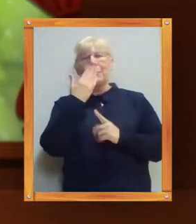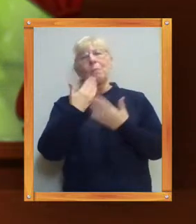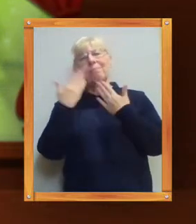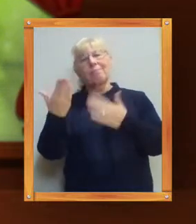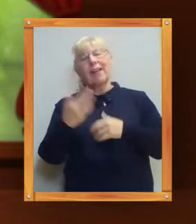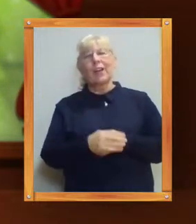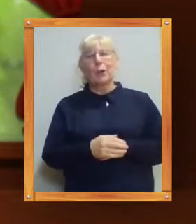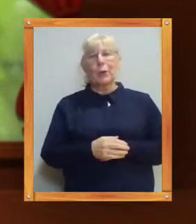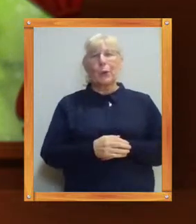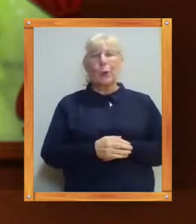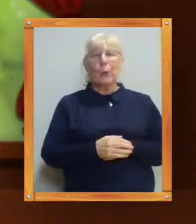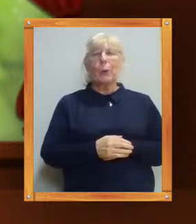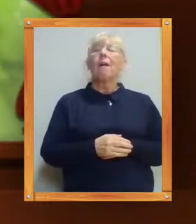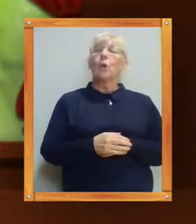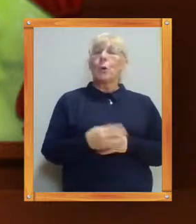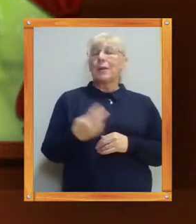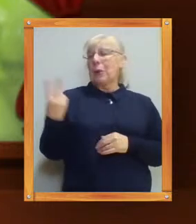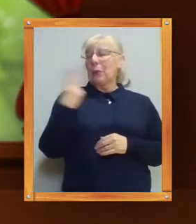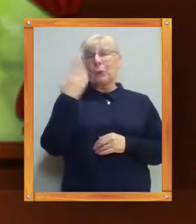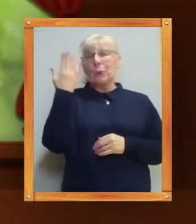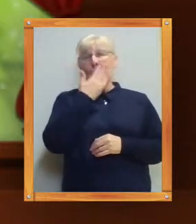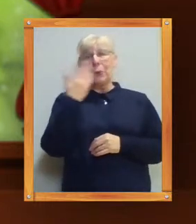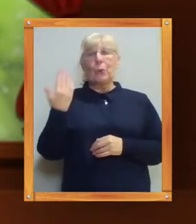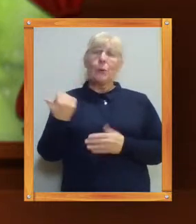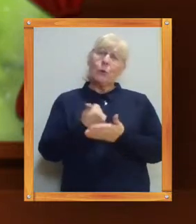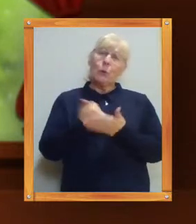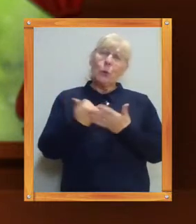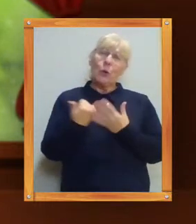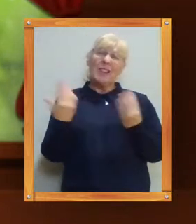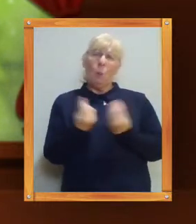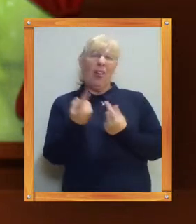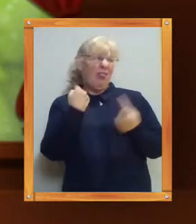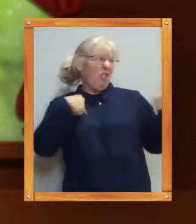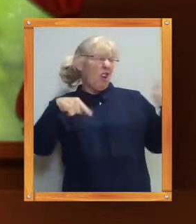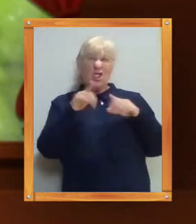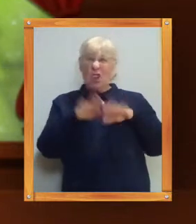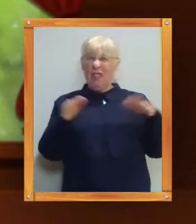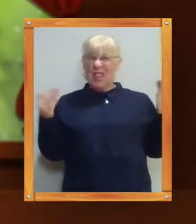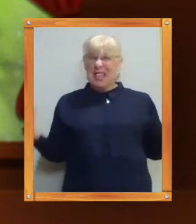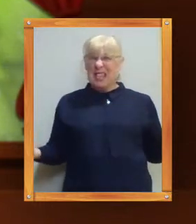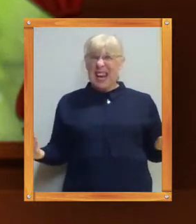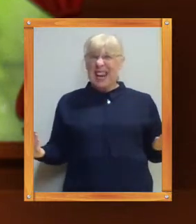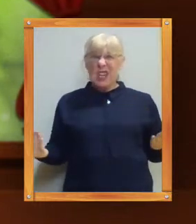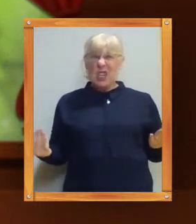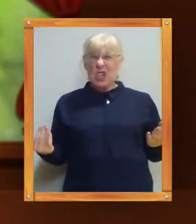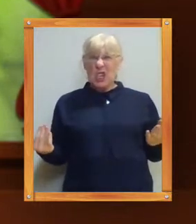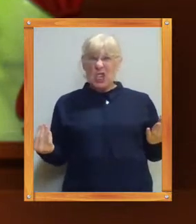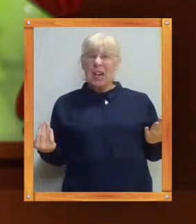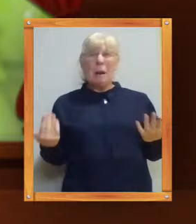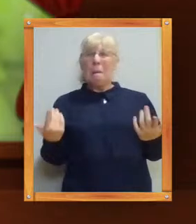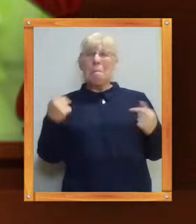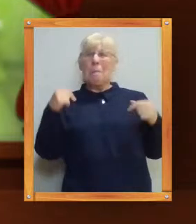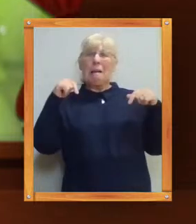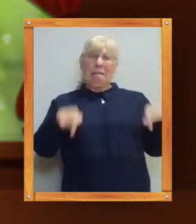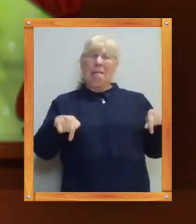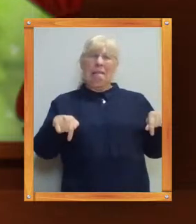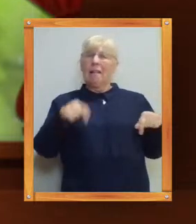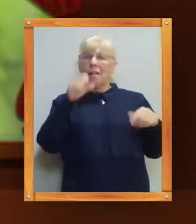girls from Central up on the stage here at Moores Lane. We're not doing Christmas light switch-ons anywhere around the